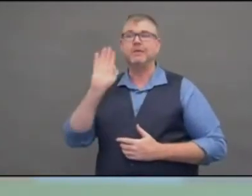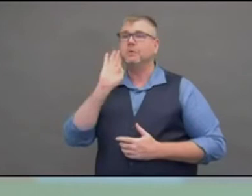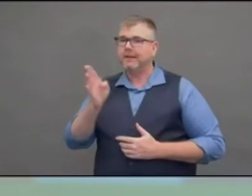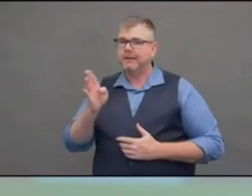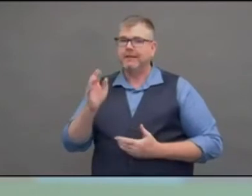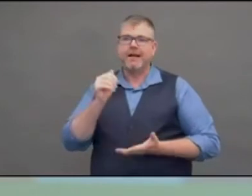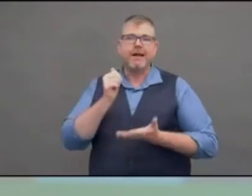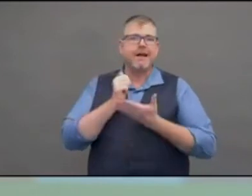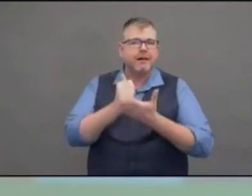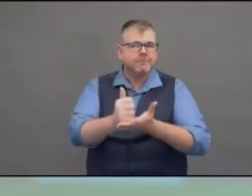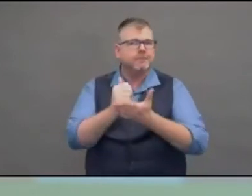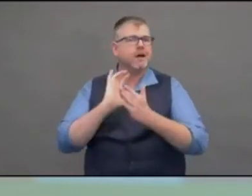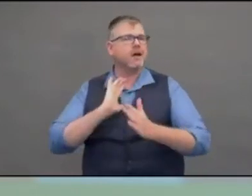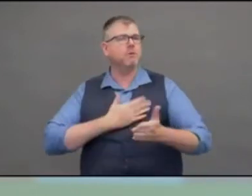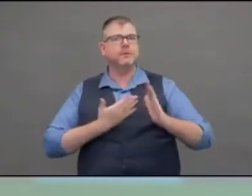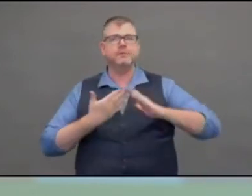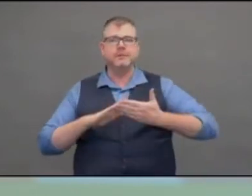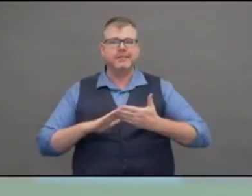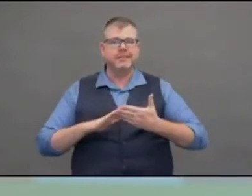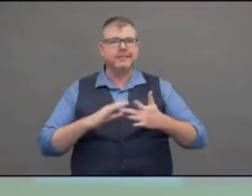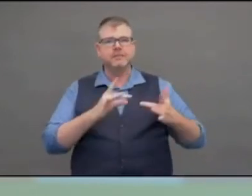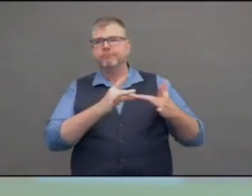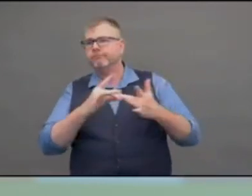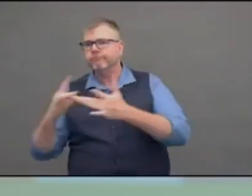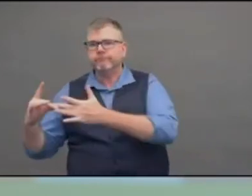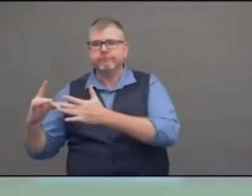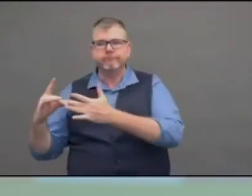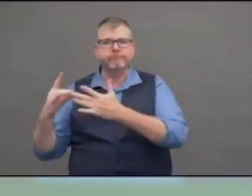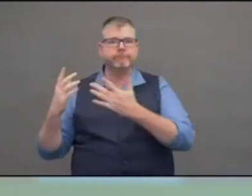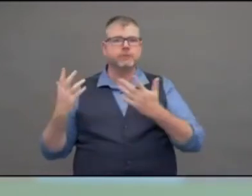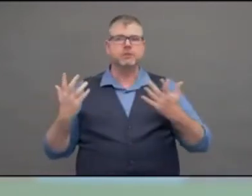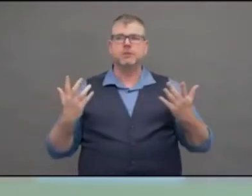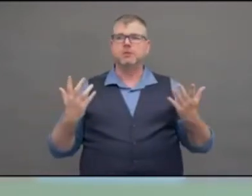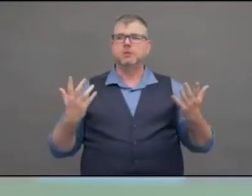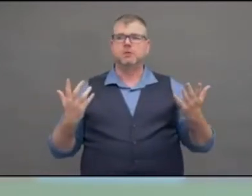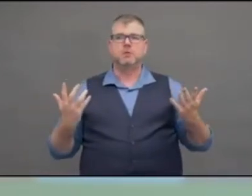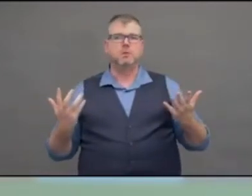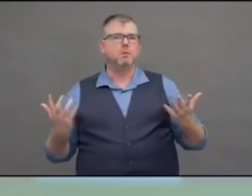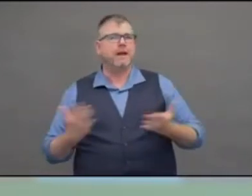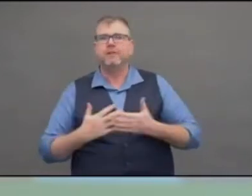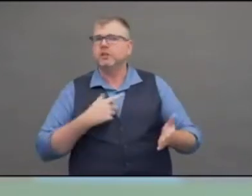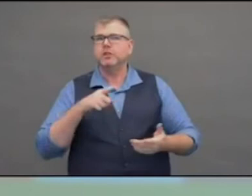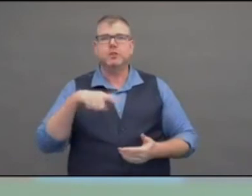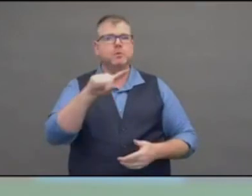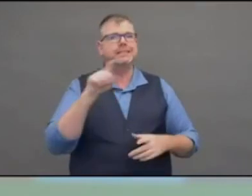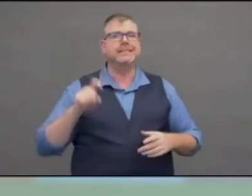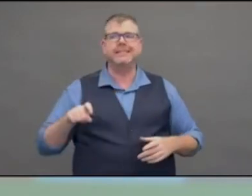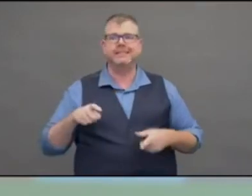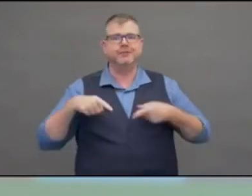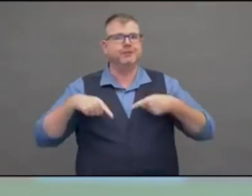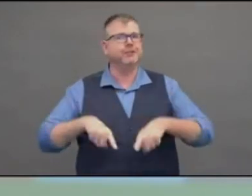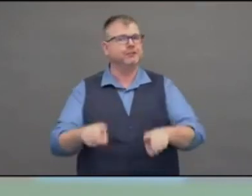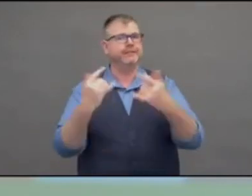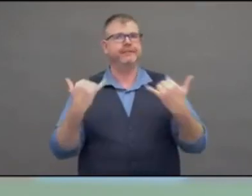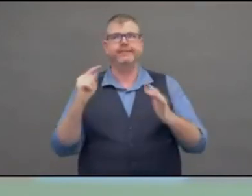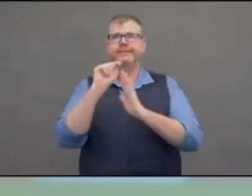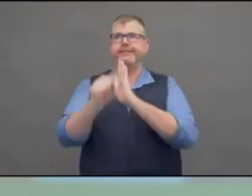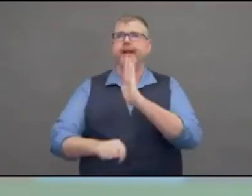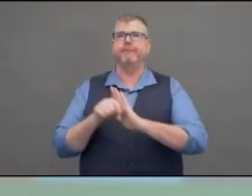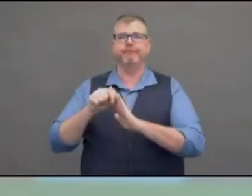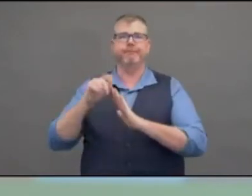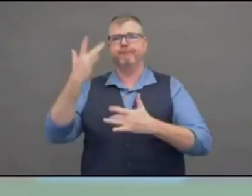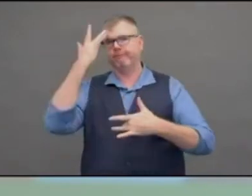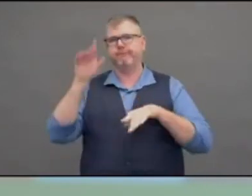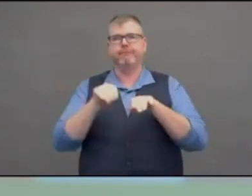our community in navigating whatever it is that you need during this difficult time. So please feel free to call us for